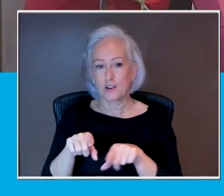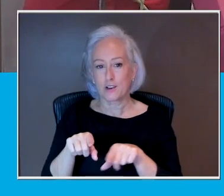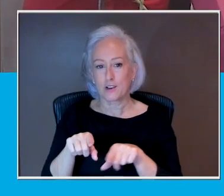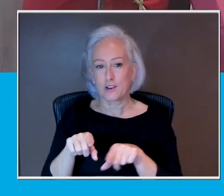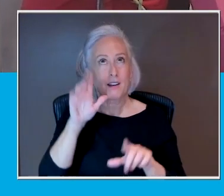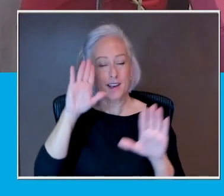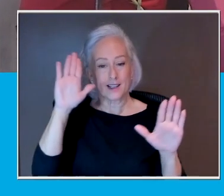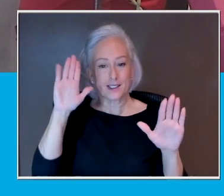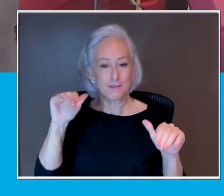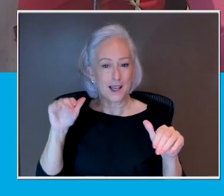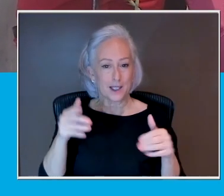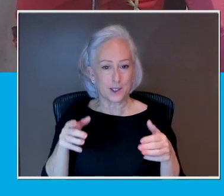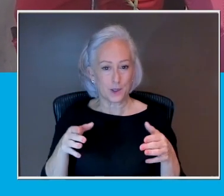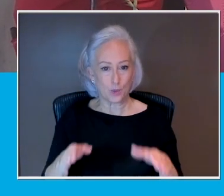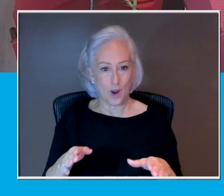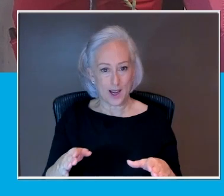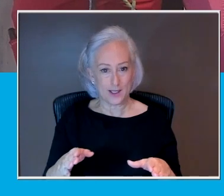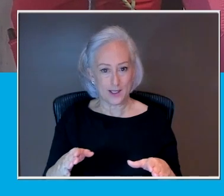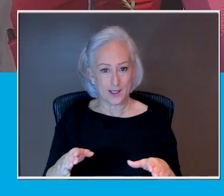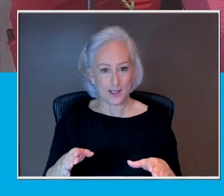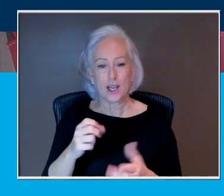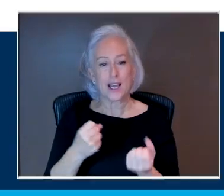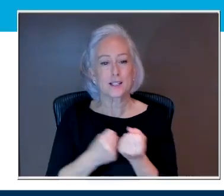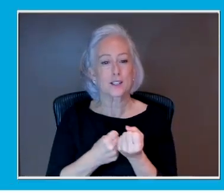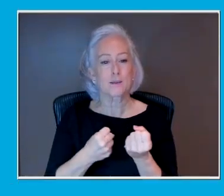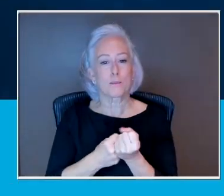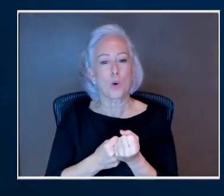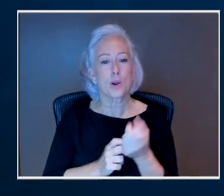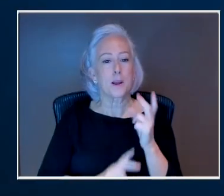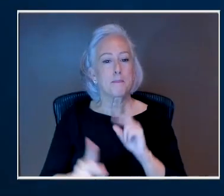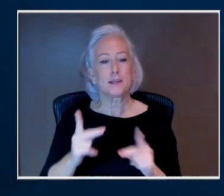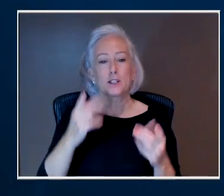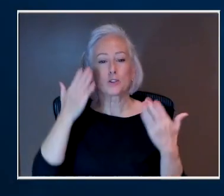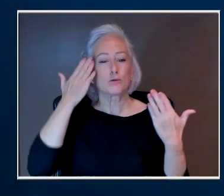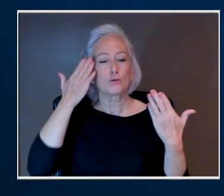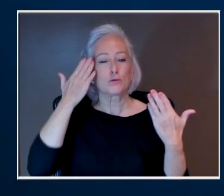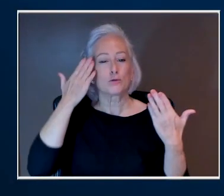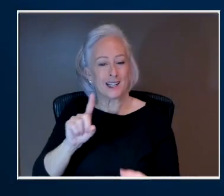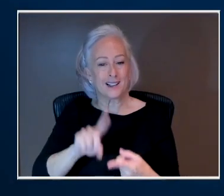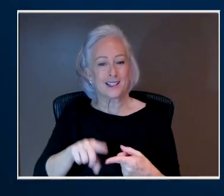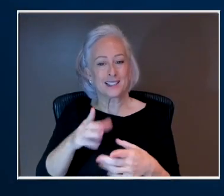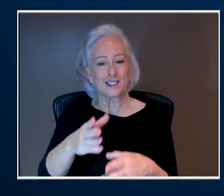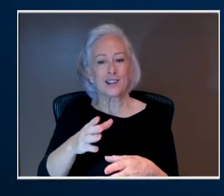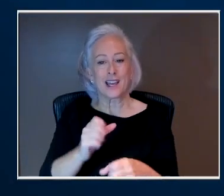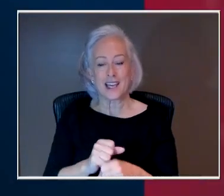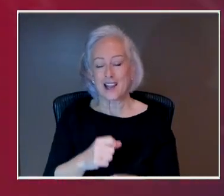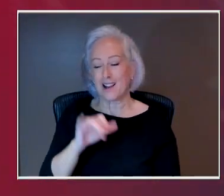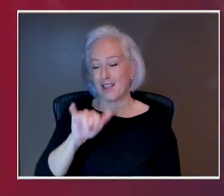support that some patients don't even know they need until they get it. Friday at 8.